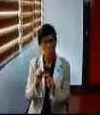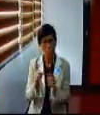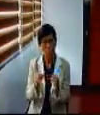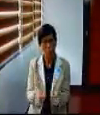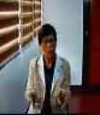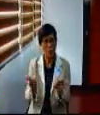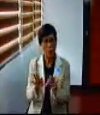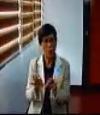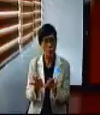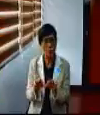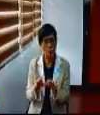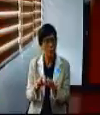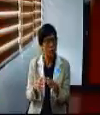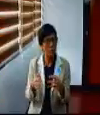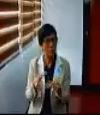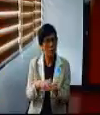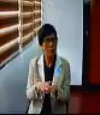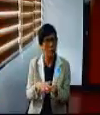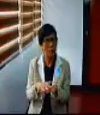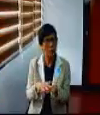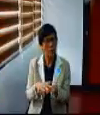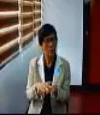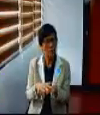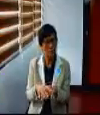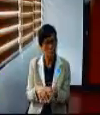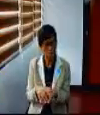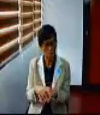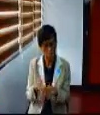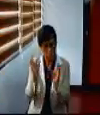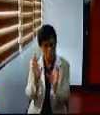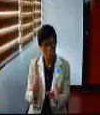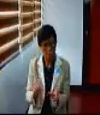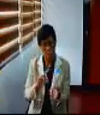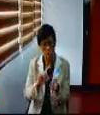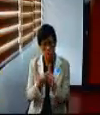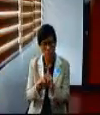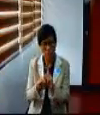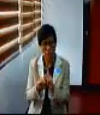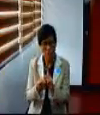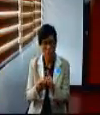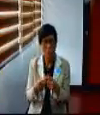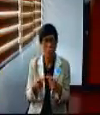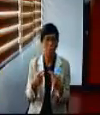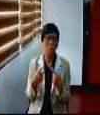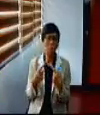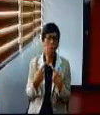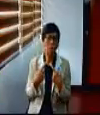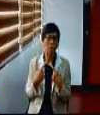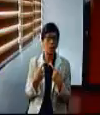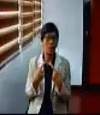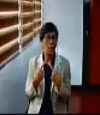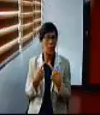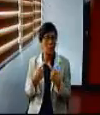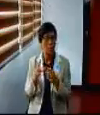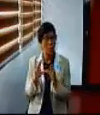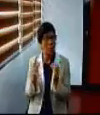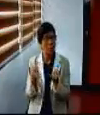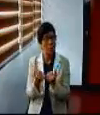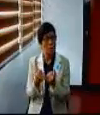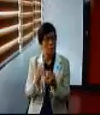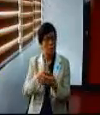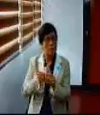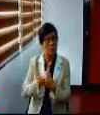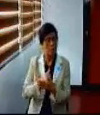of this corporate respect for human rights for climate change? Well, there is a general expectation that companies will avoid